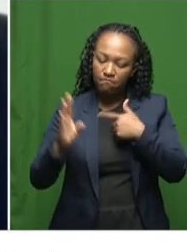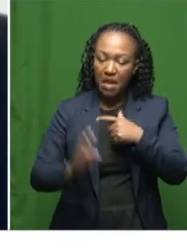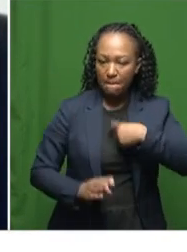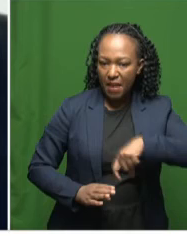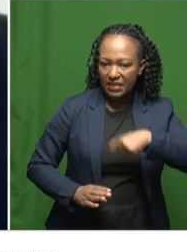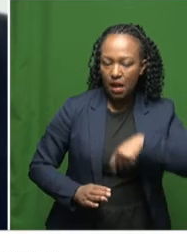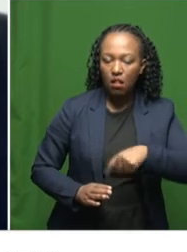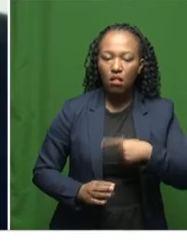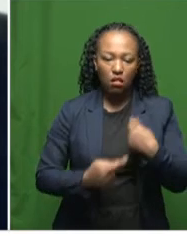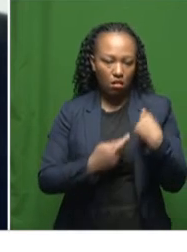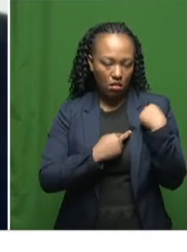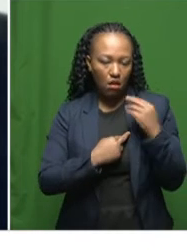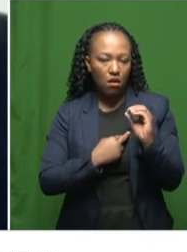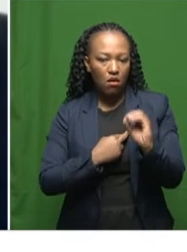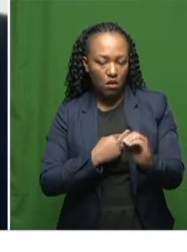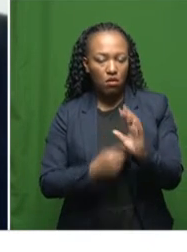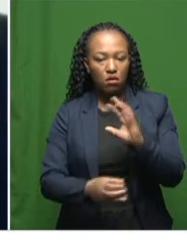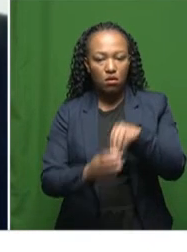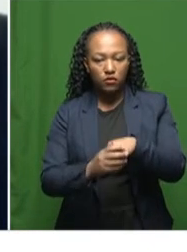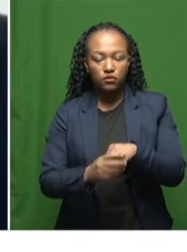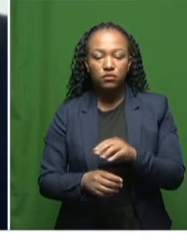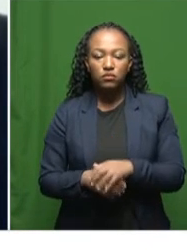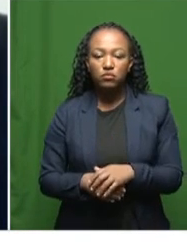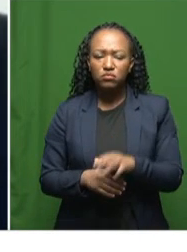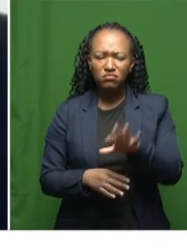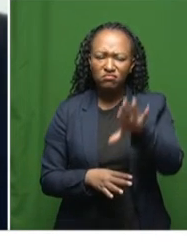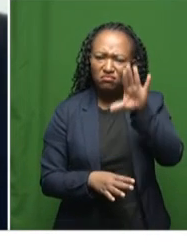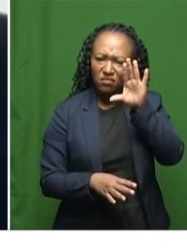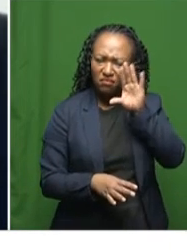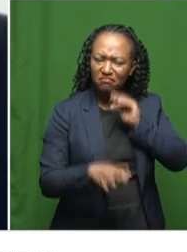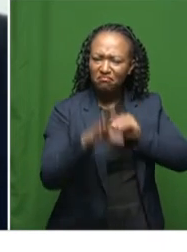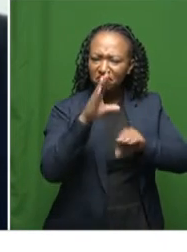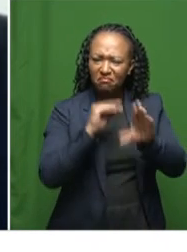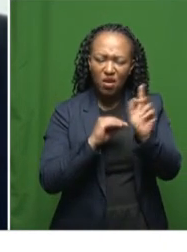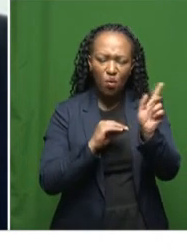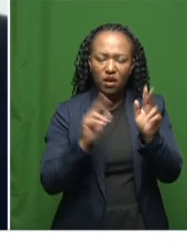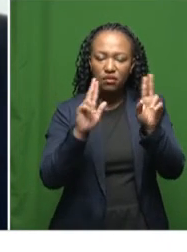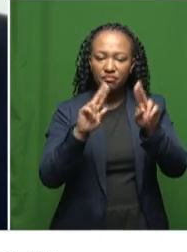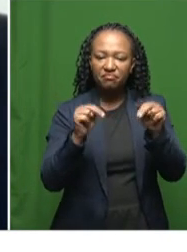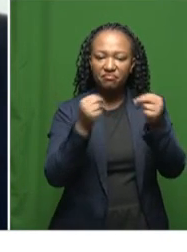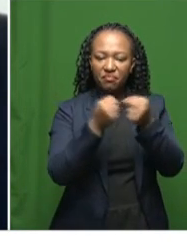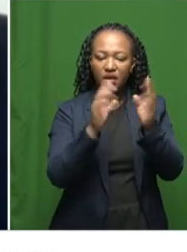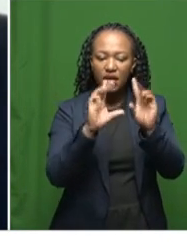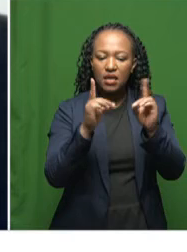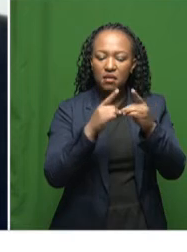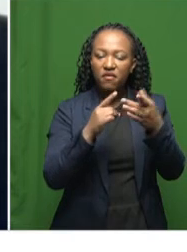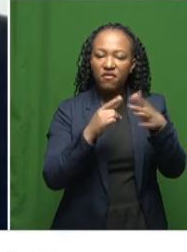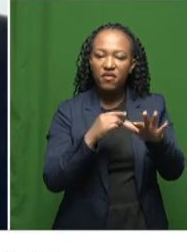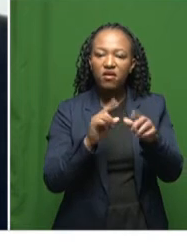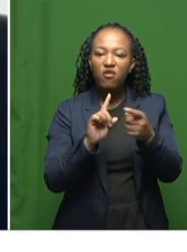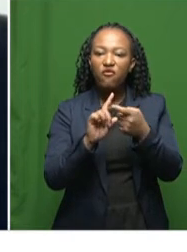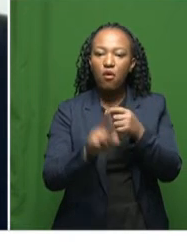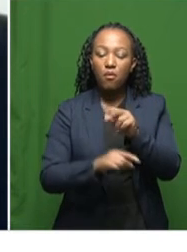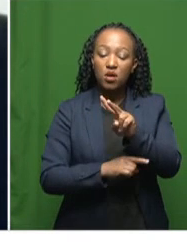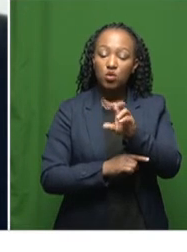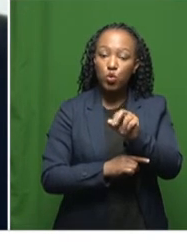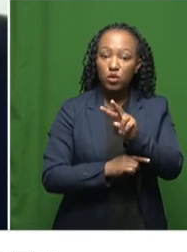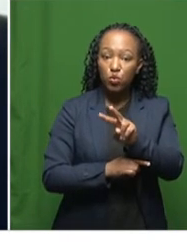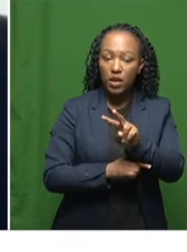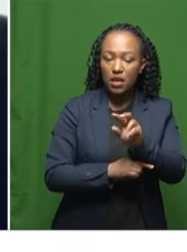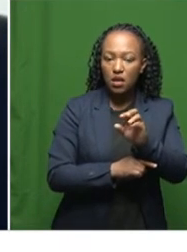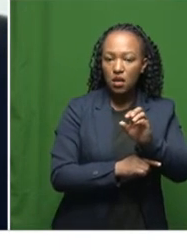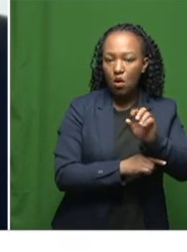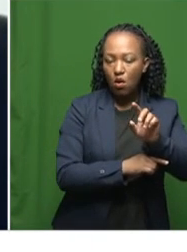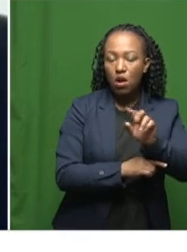personally accountable for this. But what lessons, finally, has the National Health Department learned from the 2021 fire tragedy,